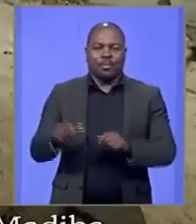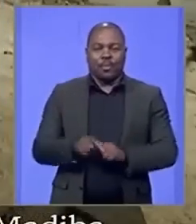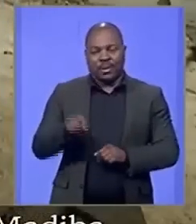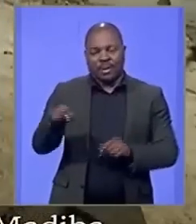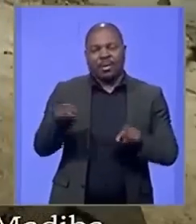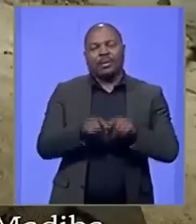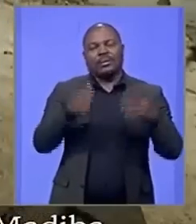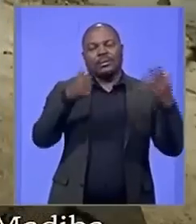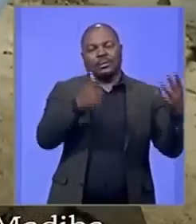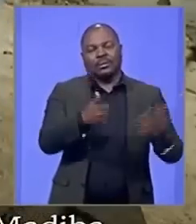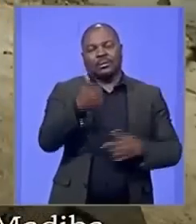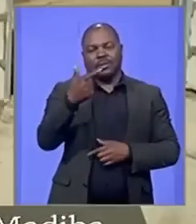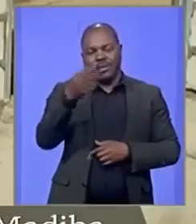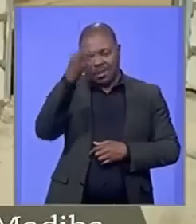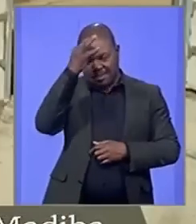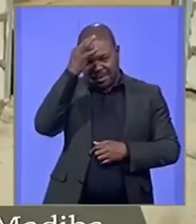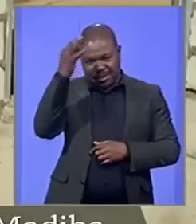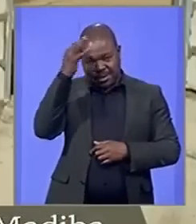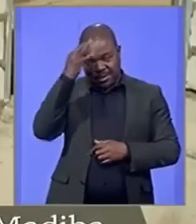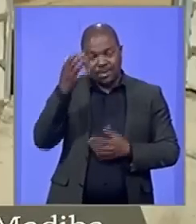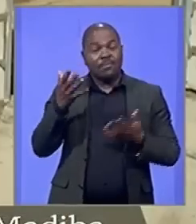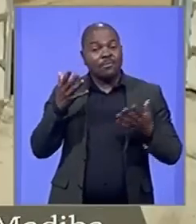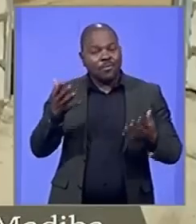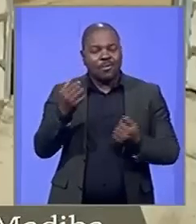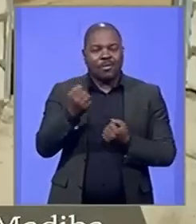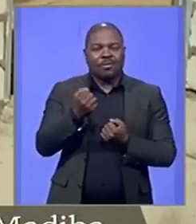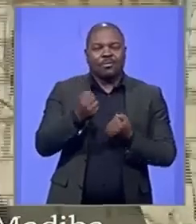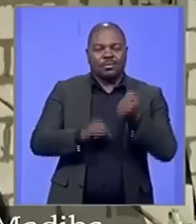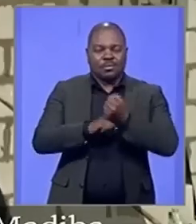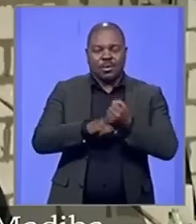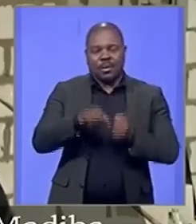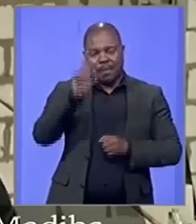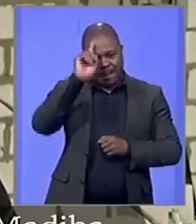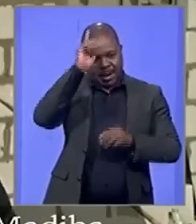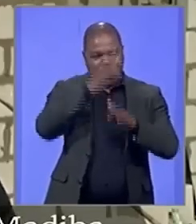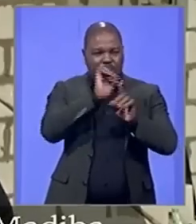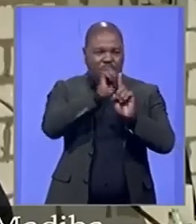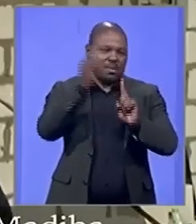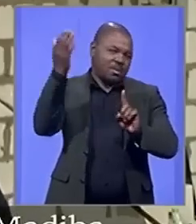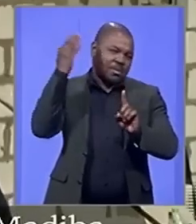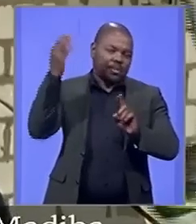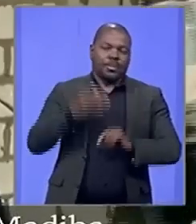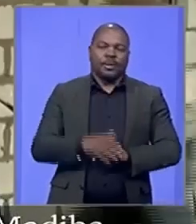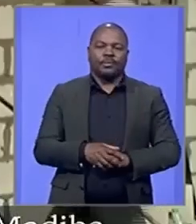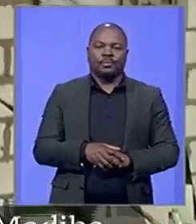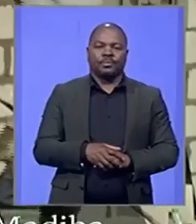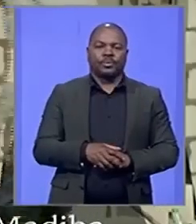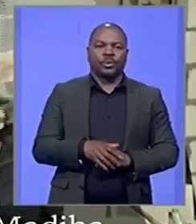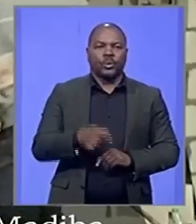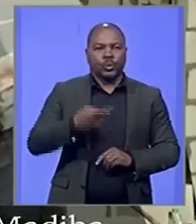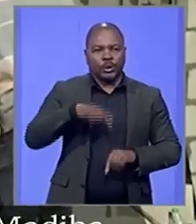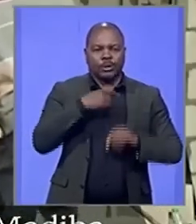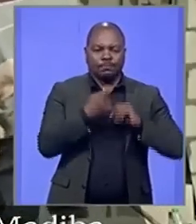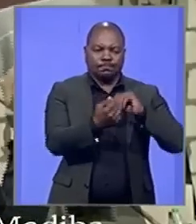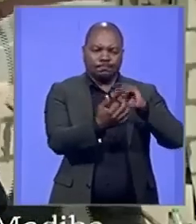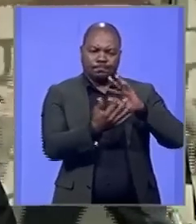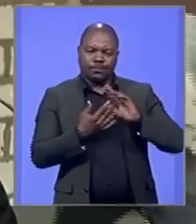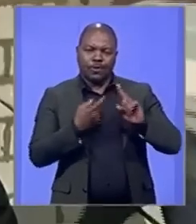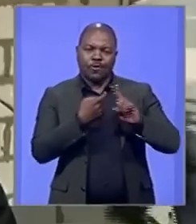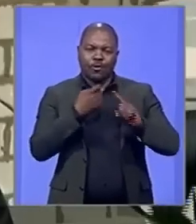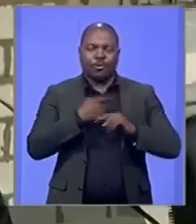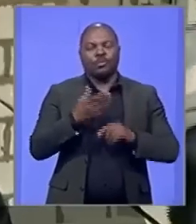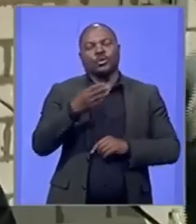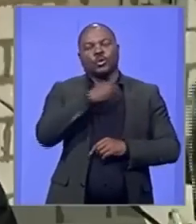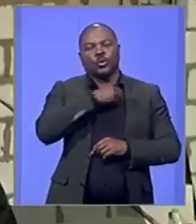e 67 ya tshebetso ya Nelson Mandela. Inspired by the late